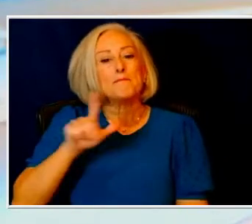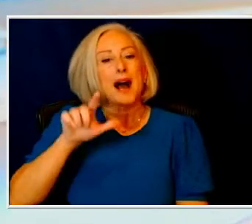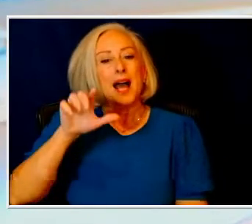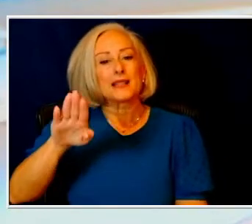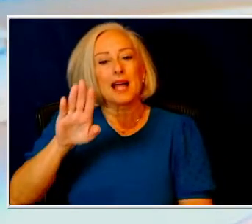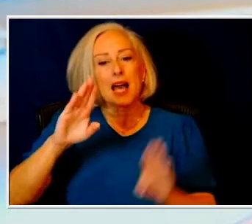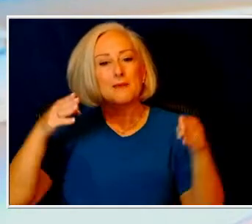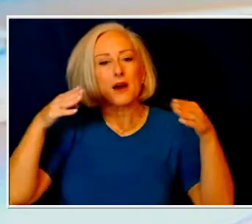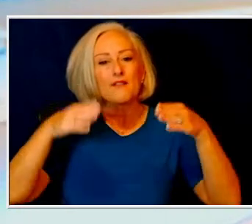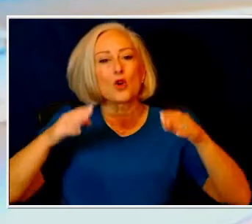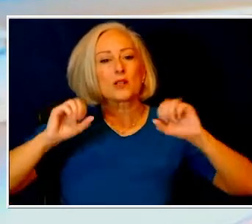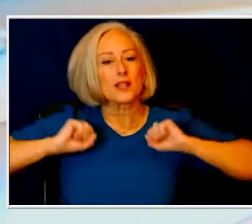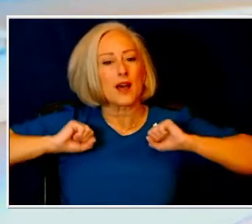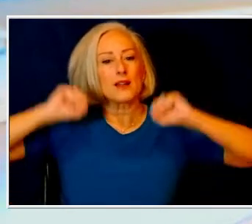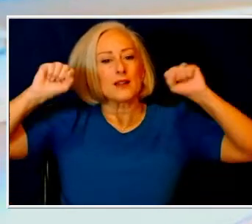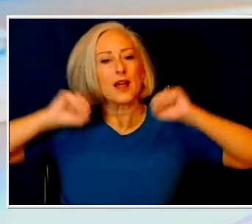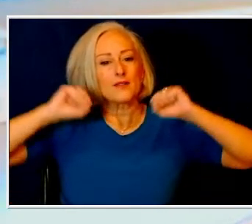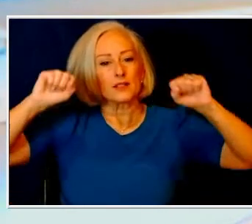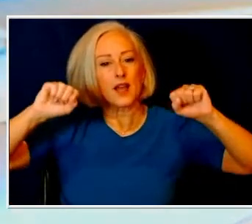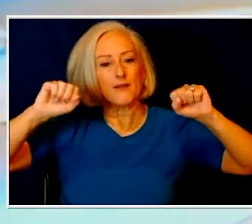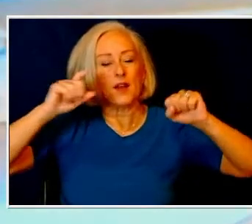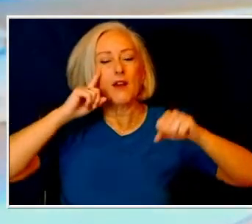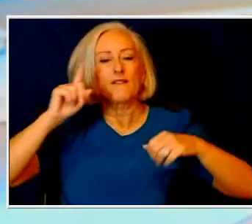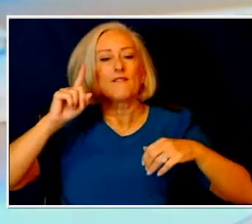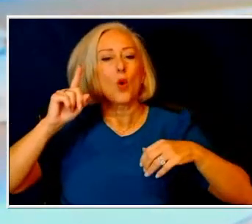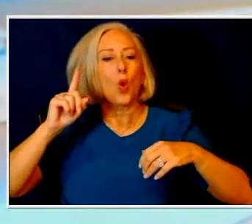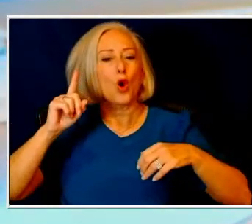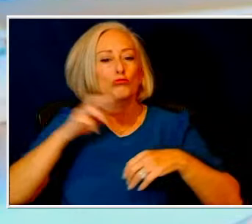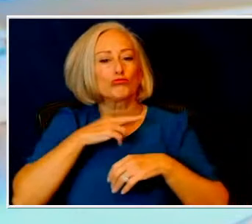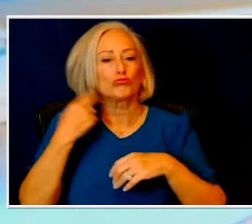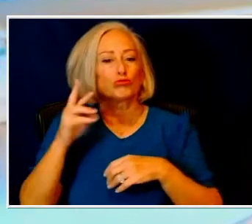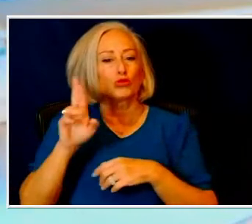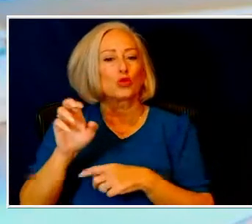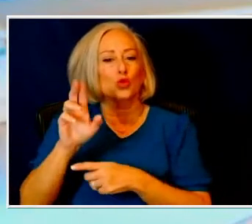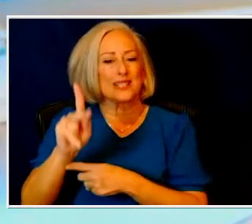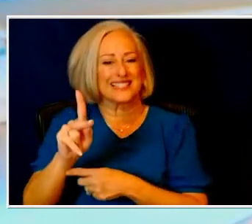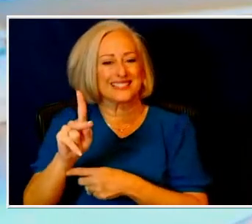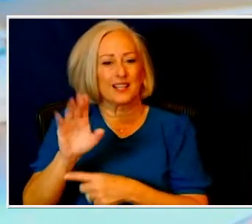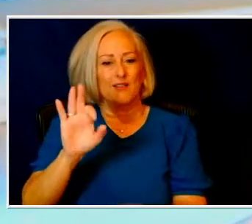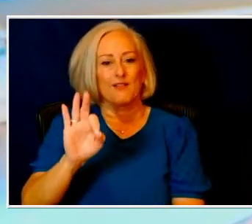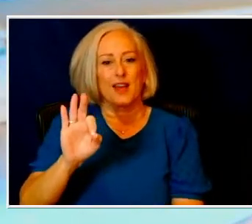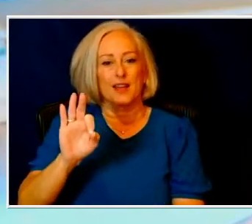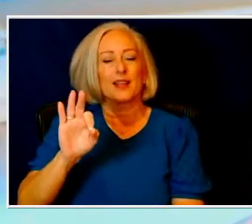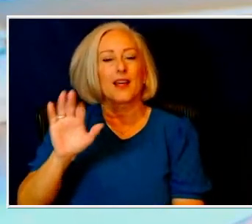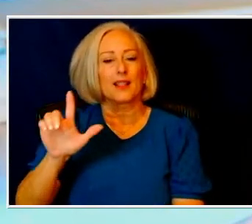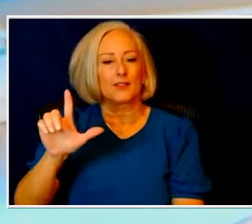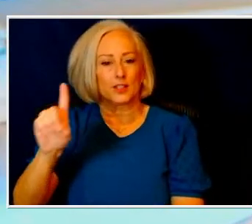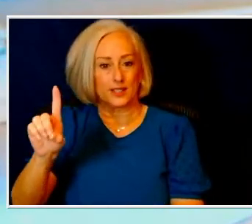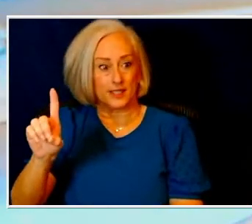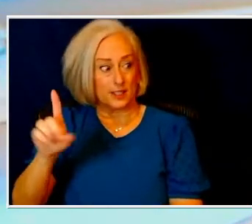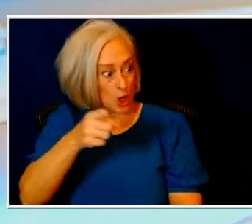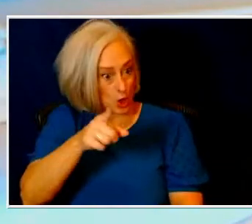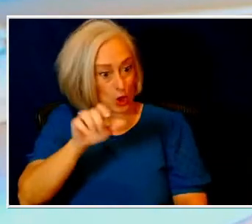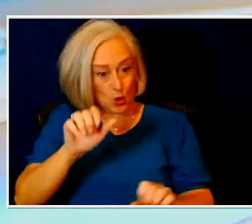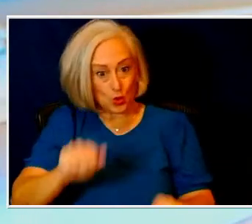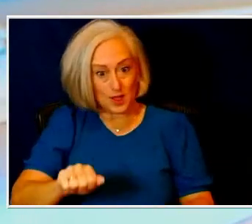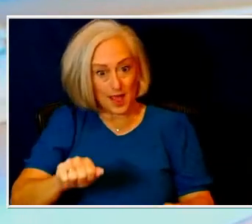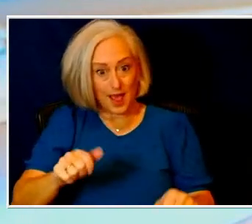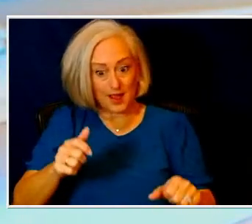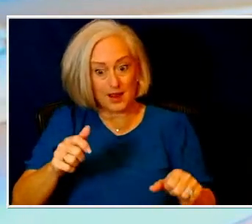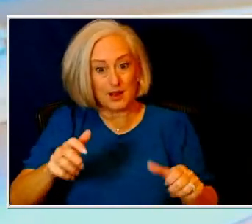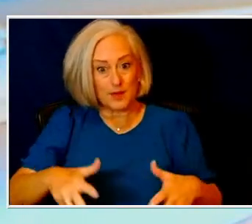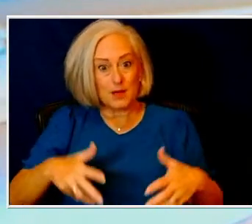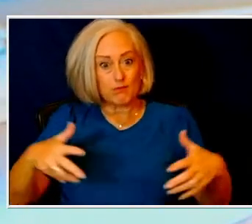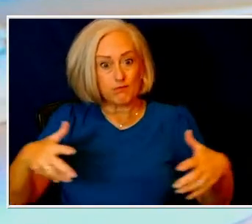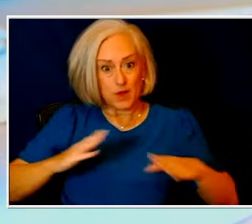for a risk for fatty liver. And I just want to highlight that there is good evidence that you can be at a higher body weight and protect yourself from fatty